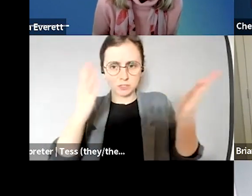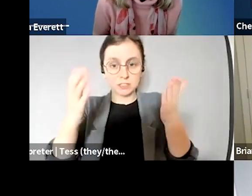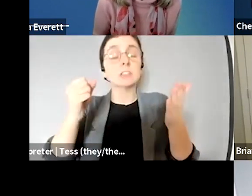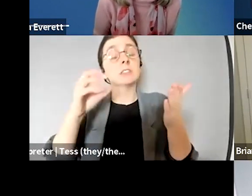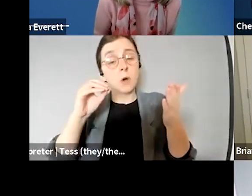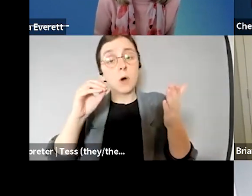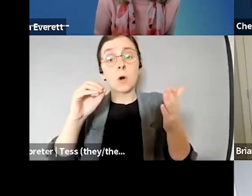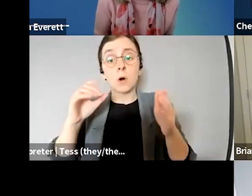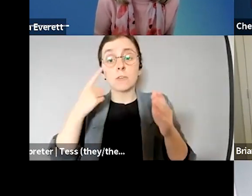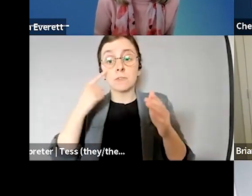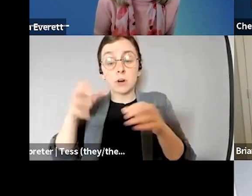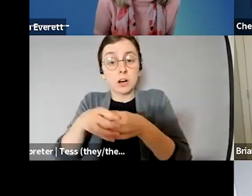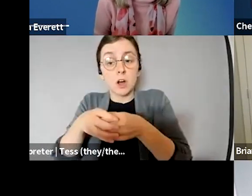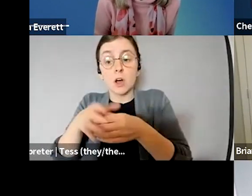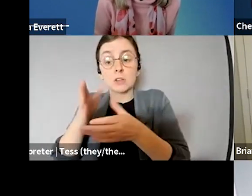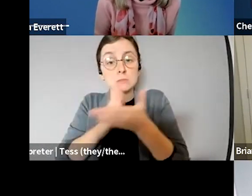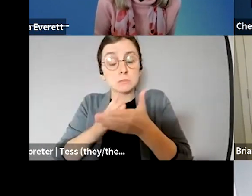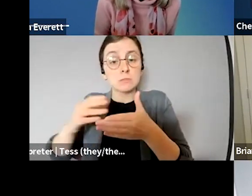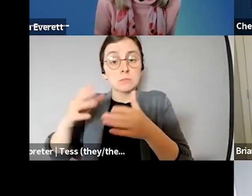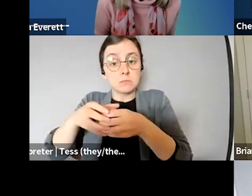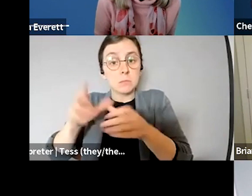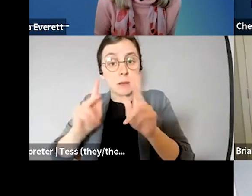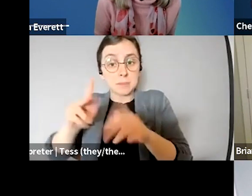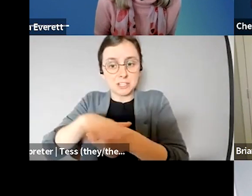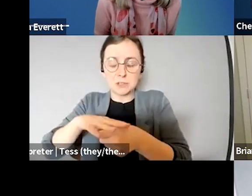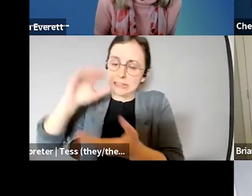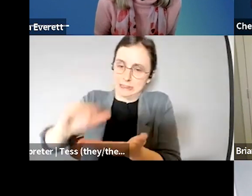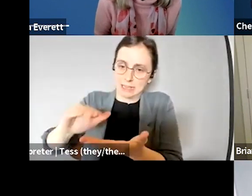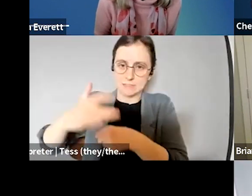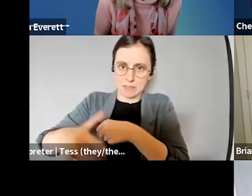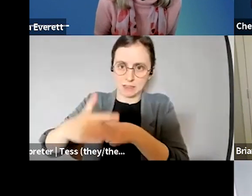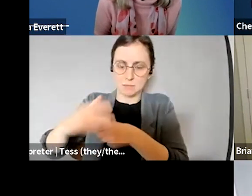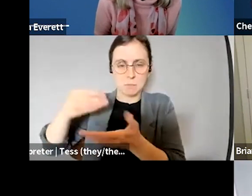smaller populations areas, but anyway, there's sort of that